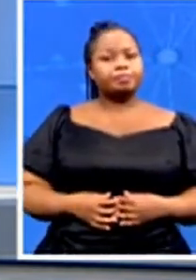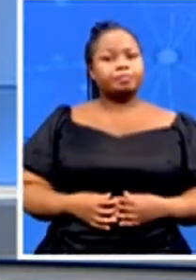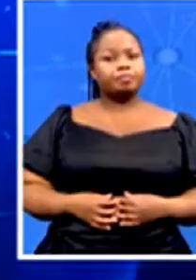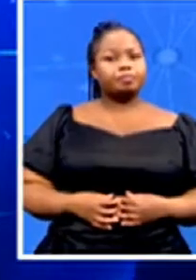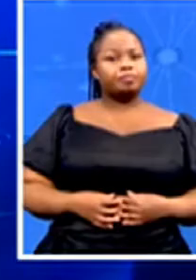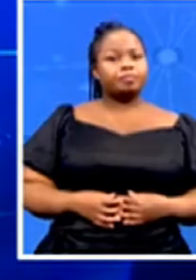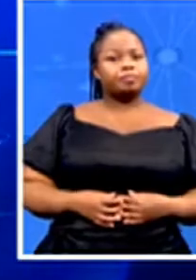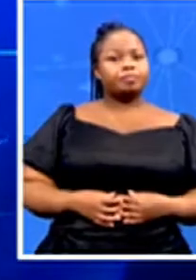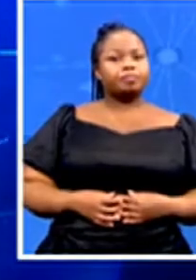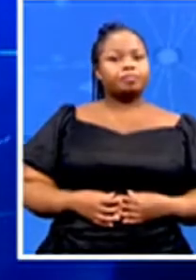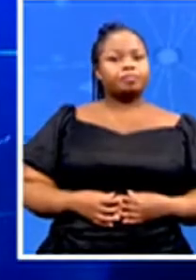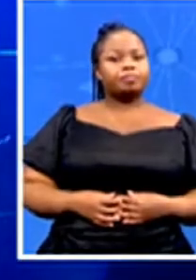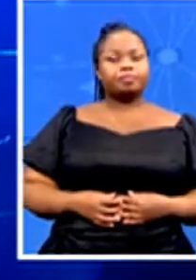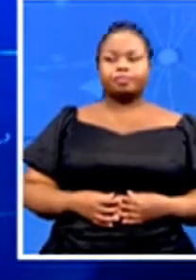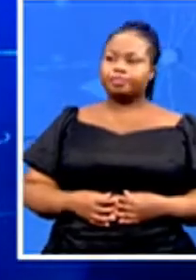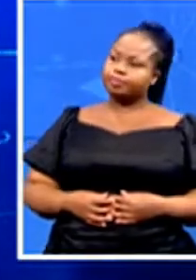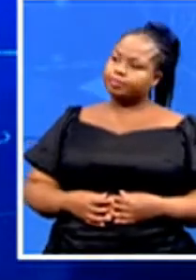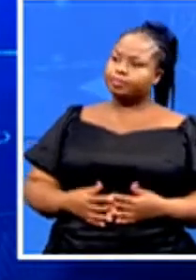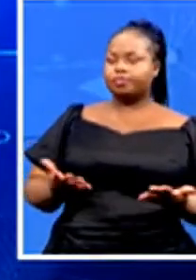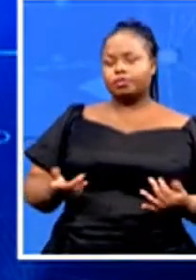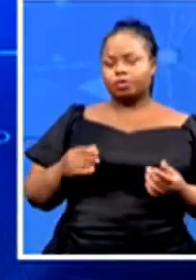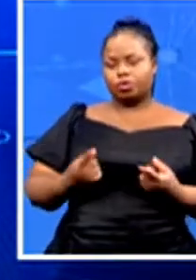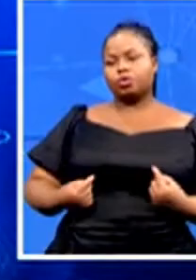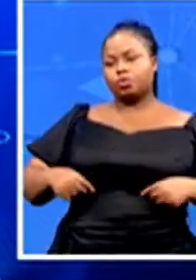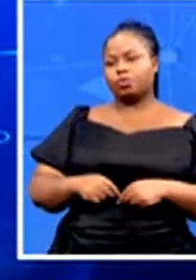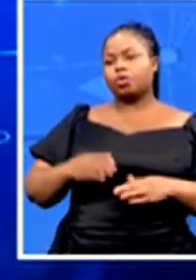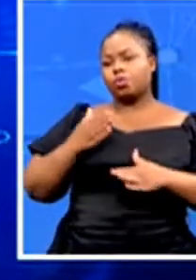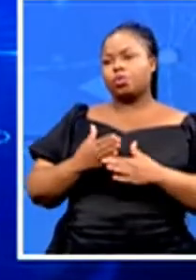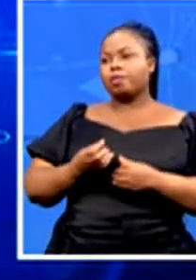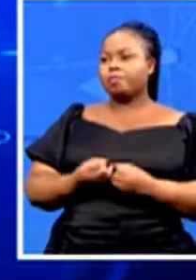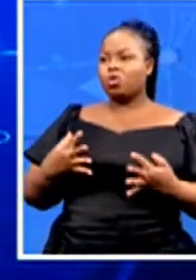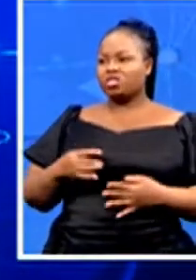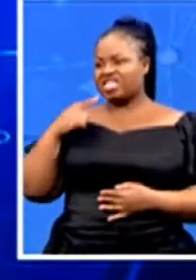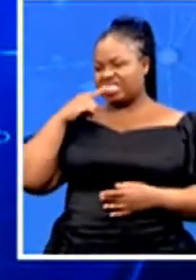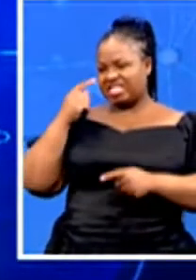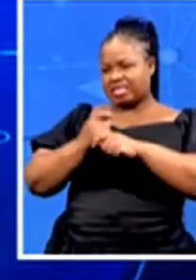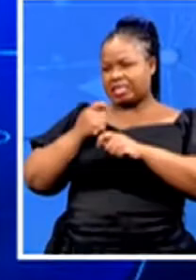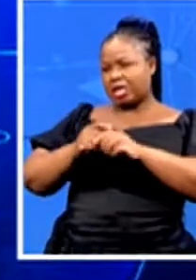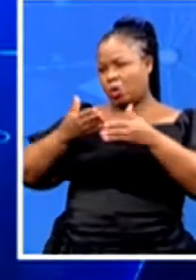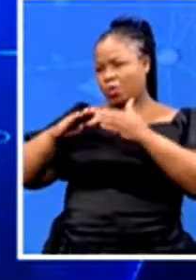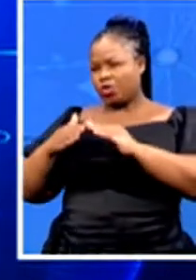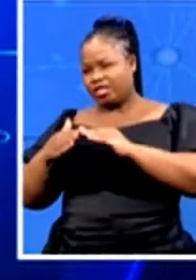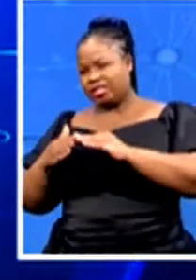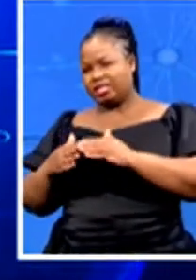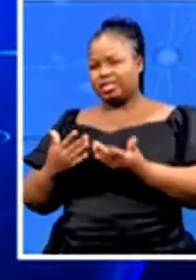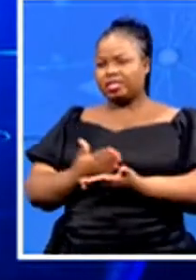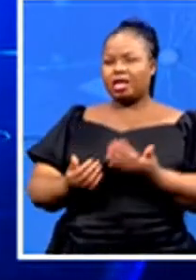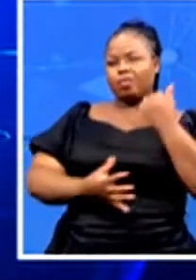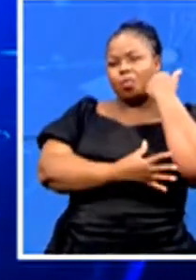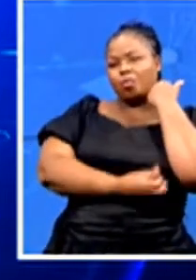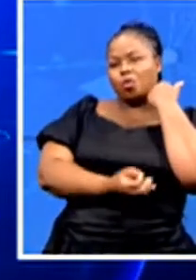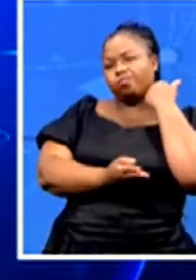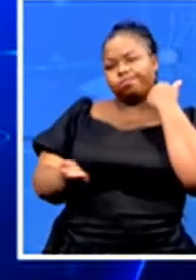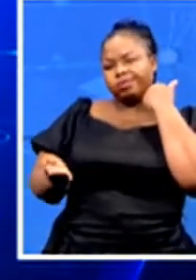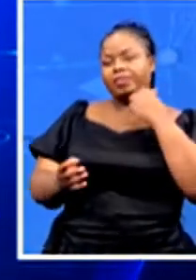Well, we work primarily in informal settlements and depressed communities. Well, it's very disheartening that